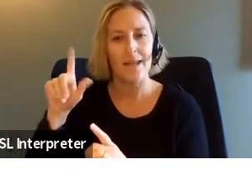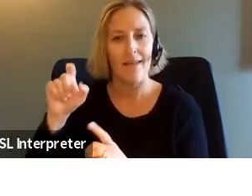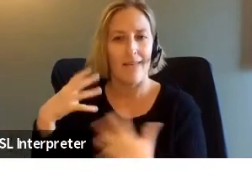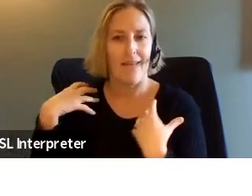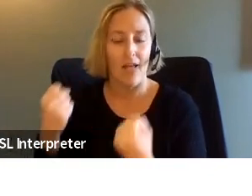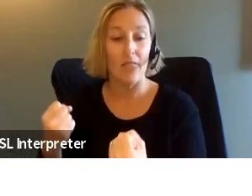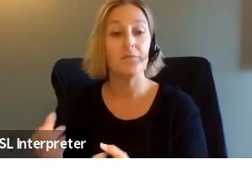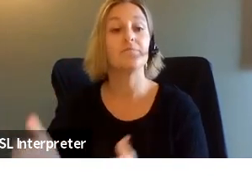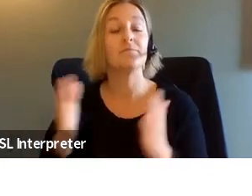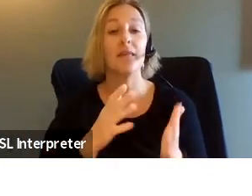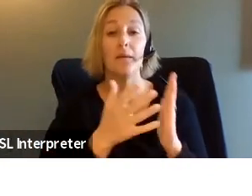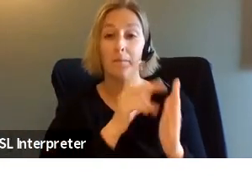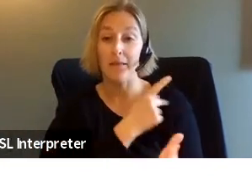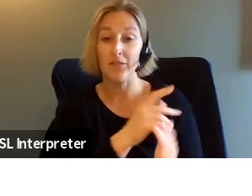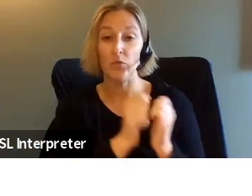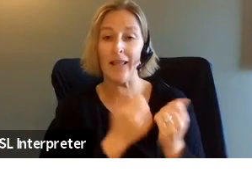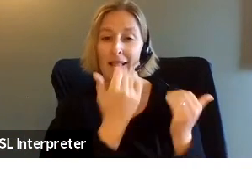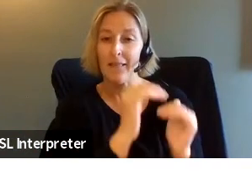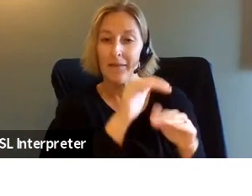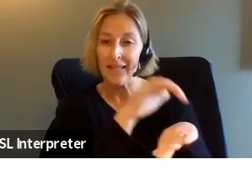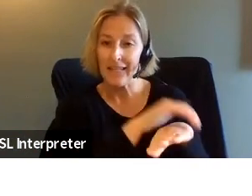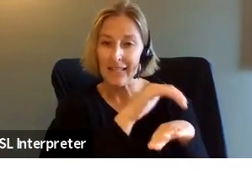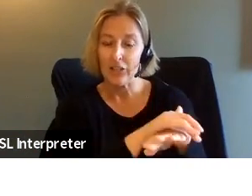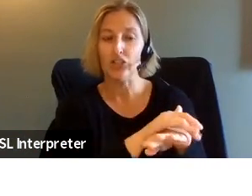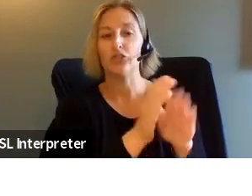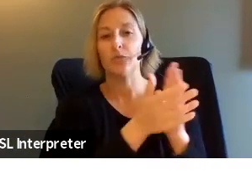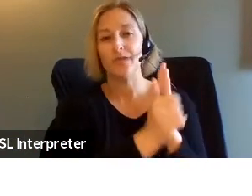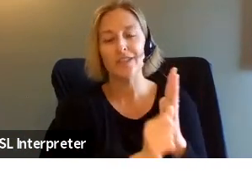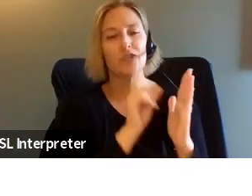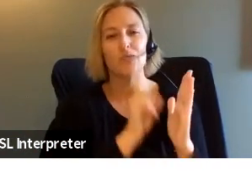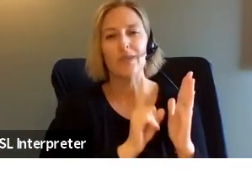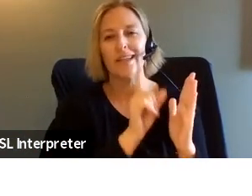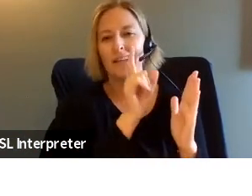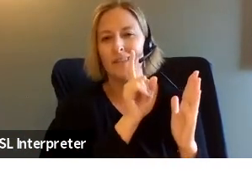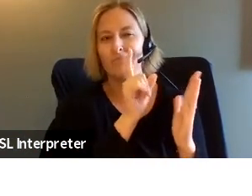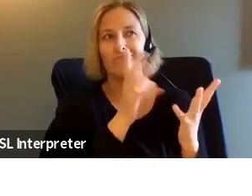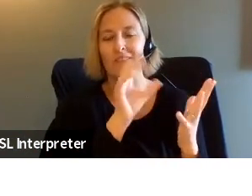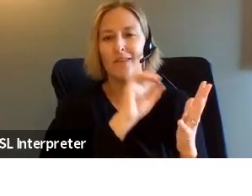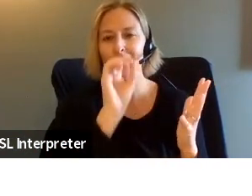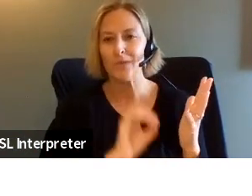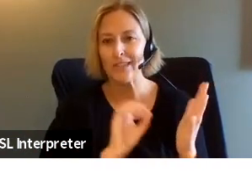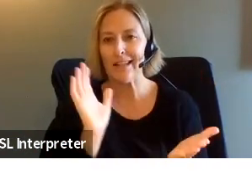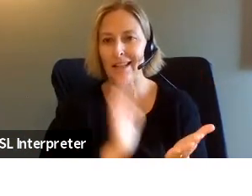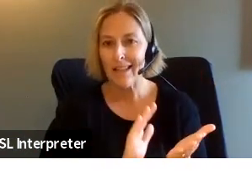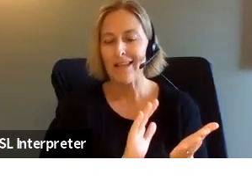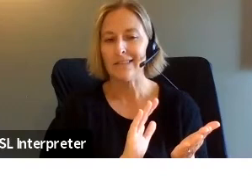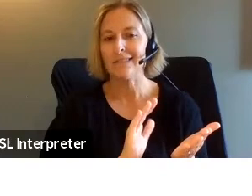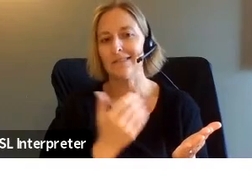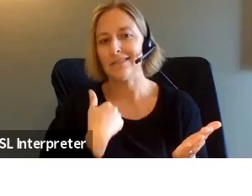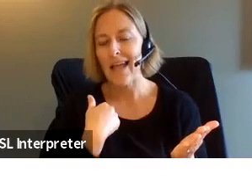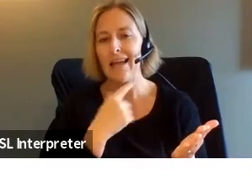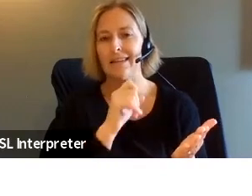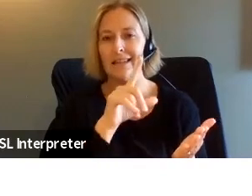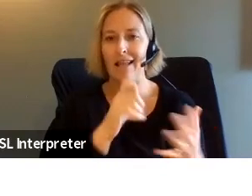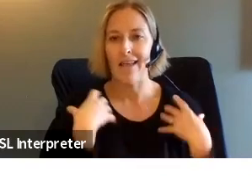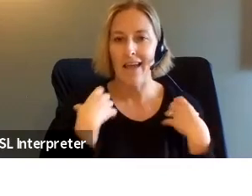Patients with limited English proficiency were half as likely to have a video visit, half as likely to think telehealth appointment was just as good as in